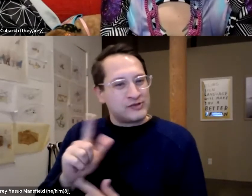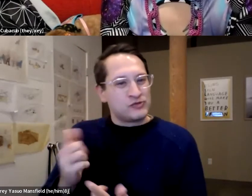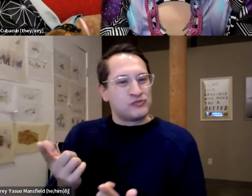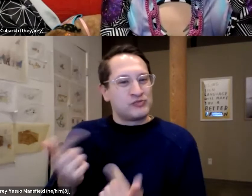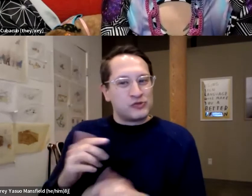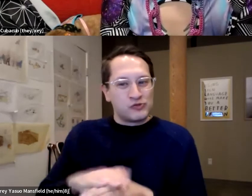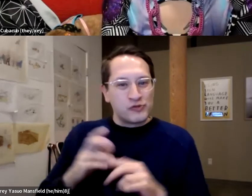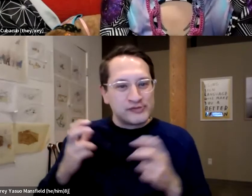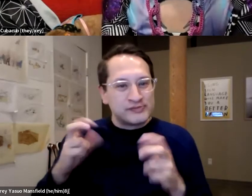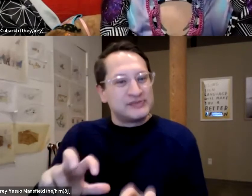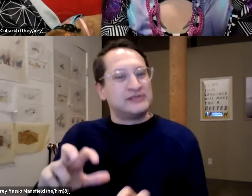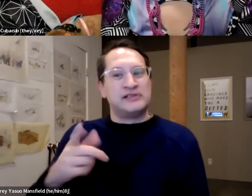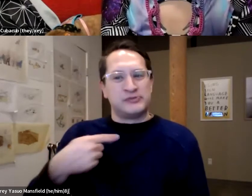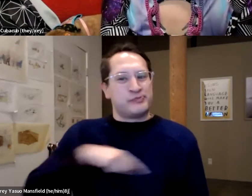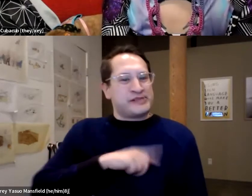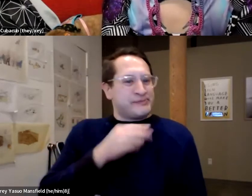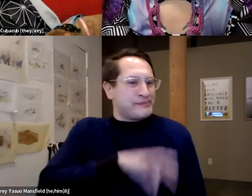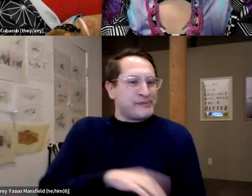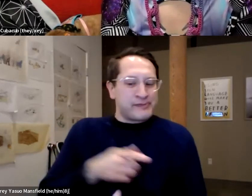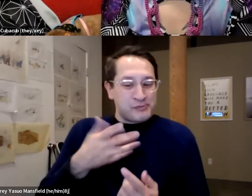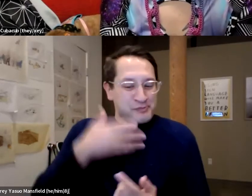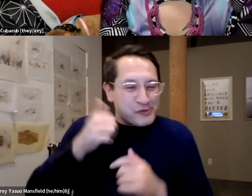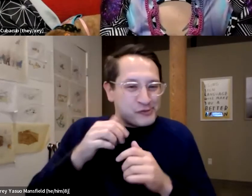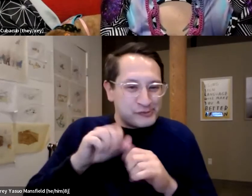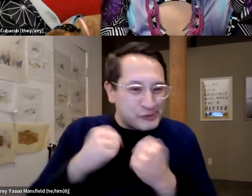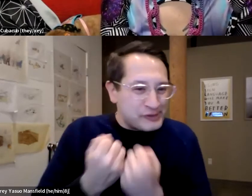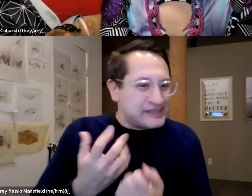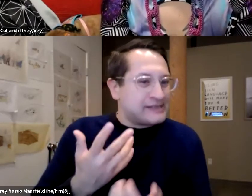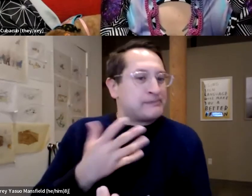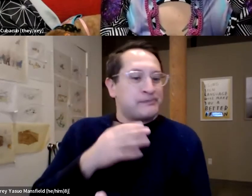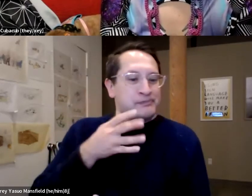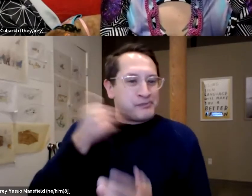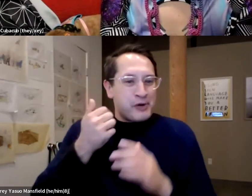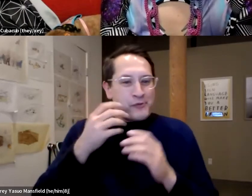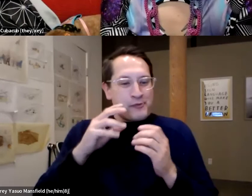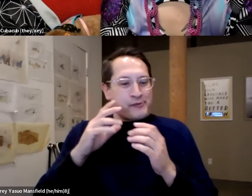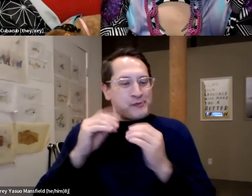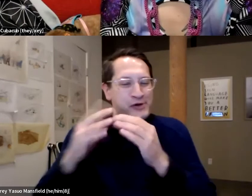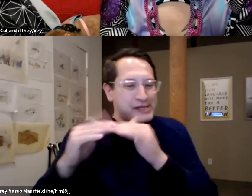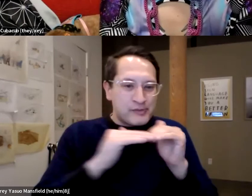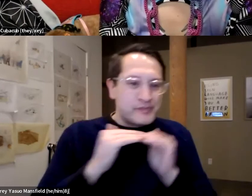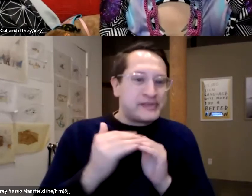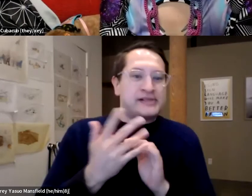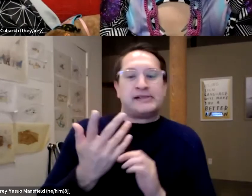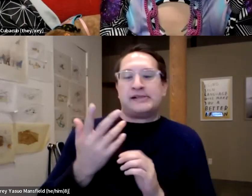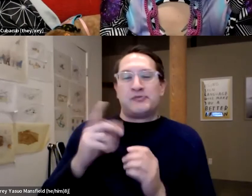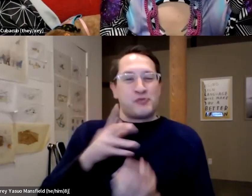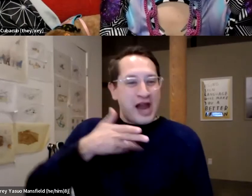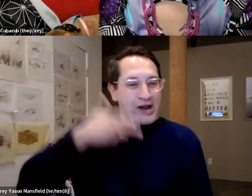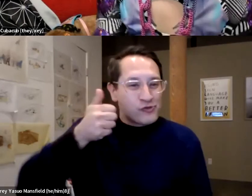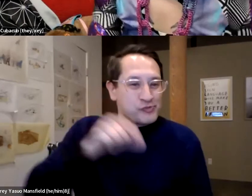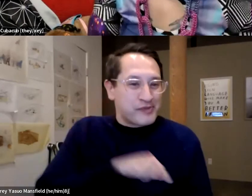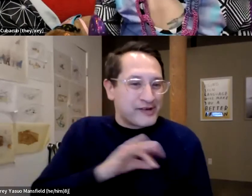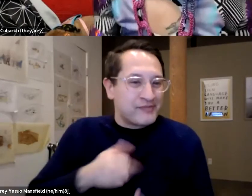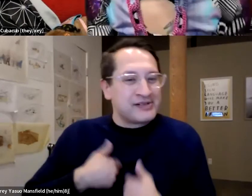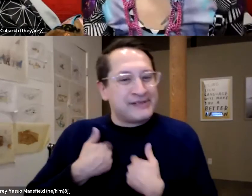a social return on investment. We benefit better as a society. It's more, we're